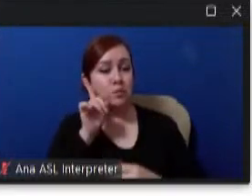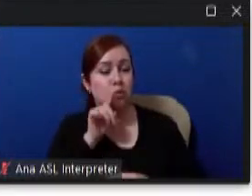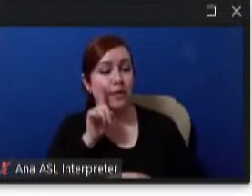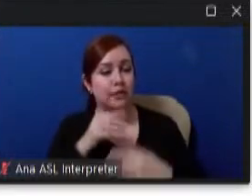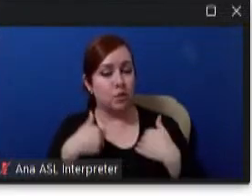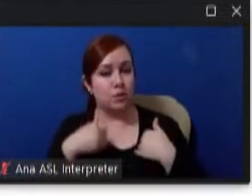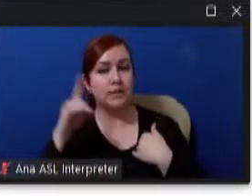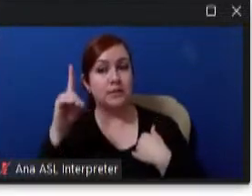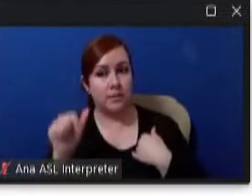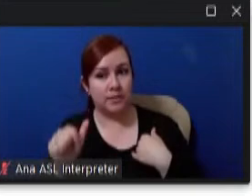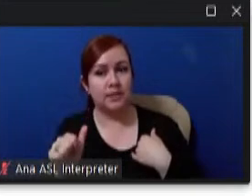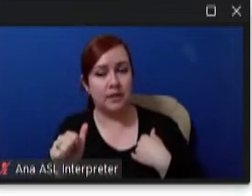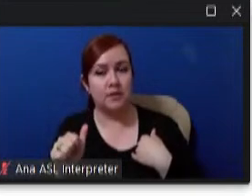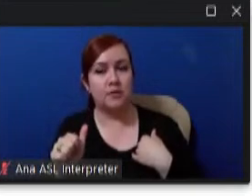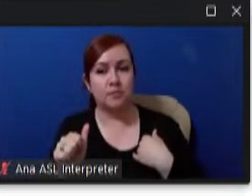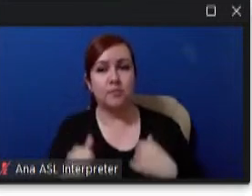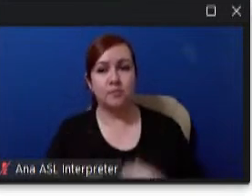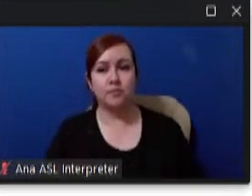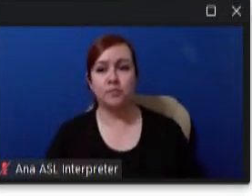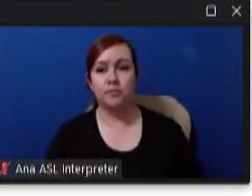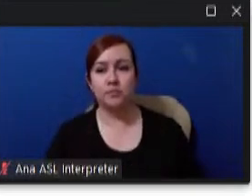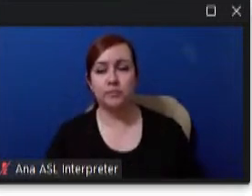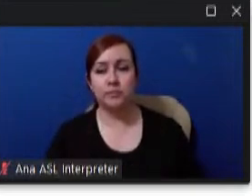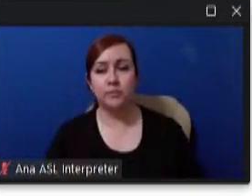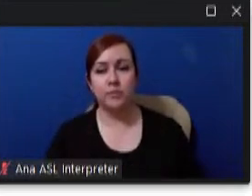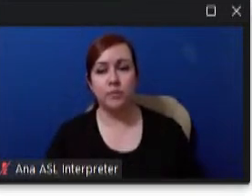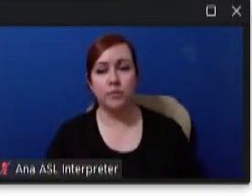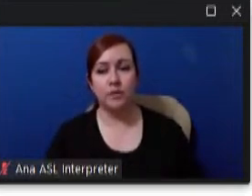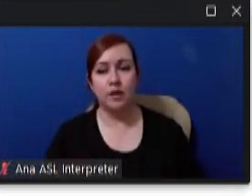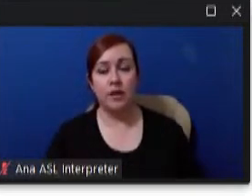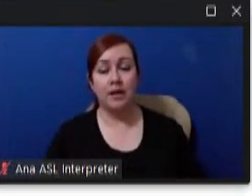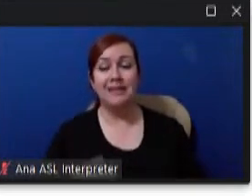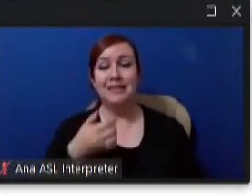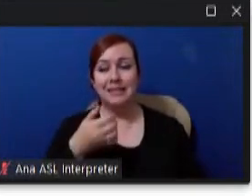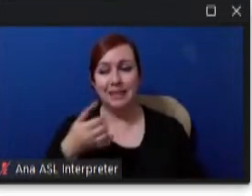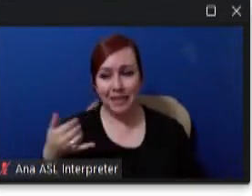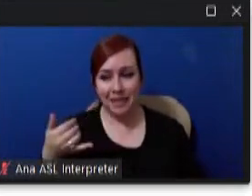that women with disabilities suffer.